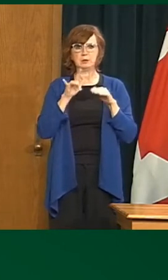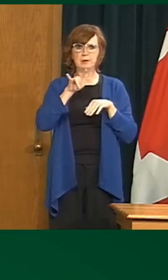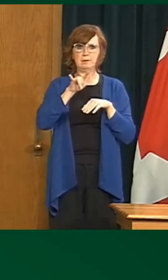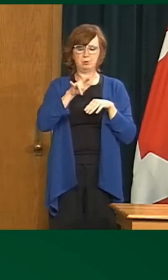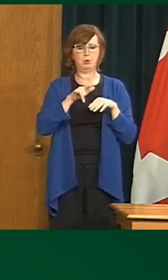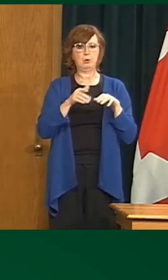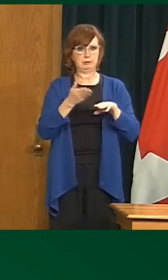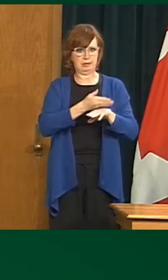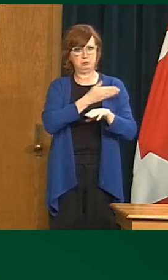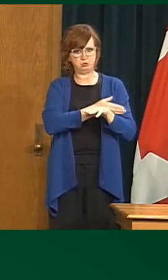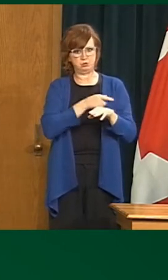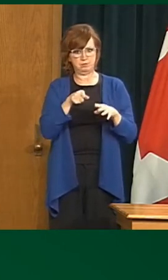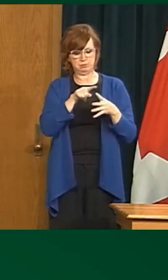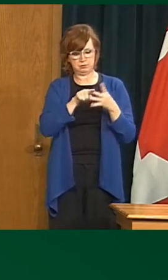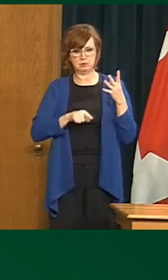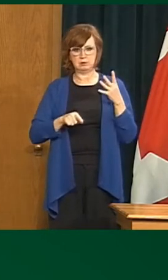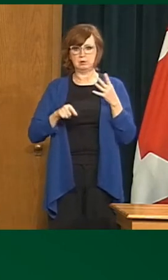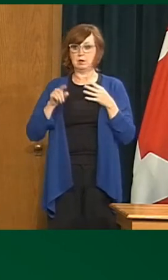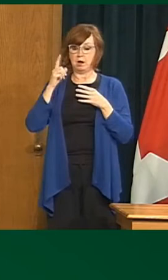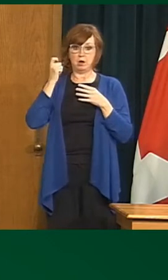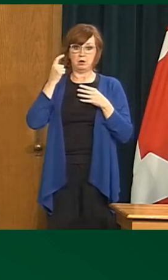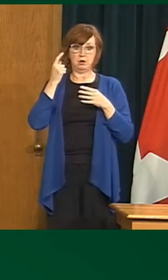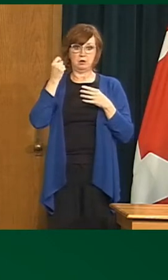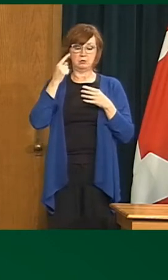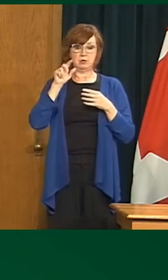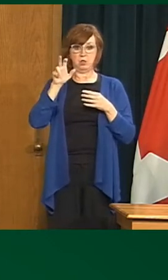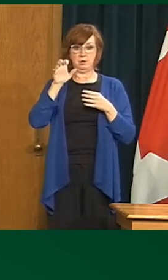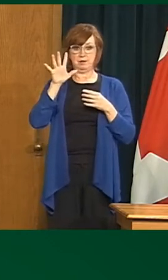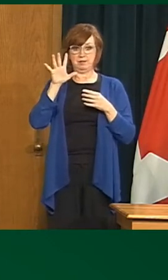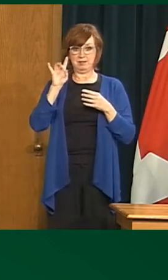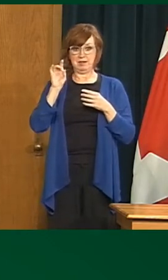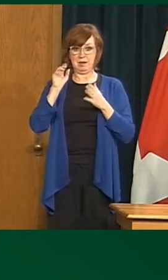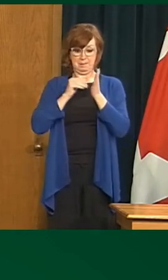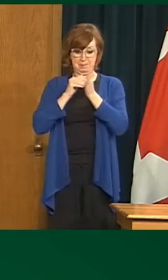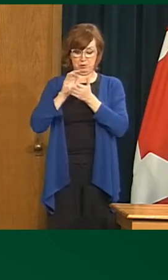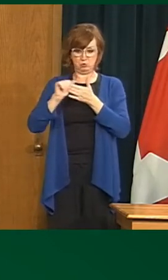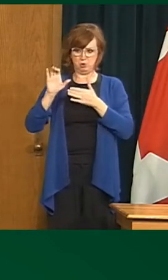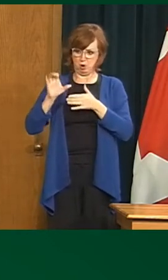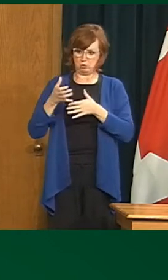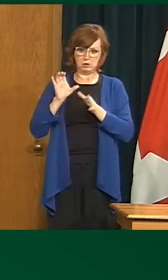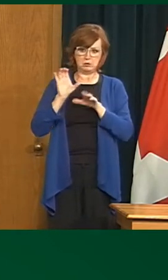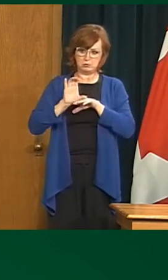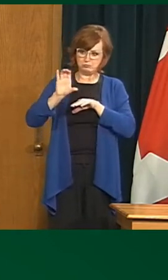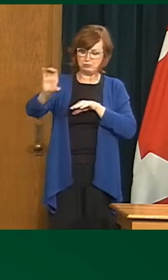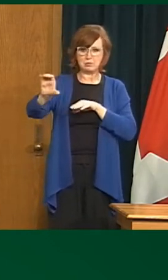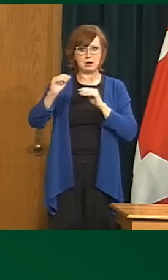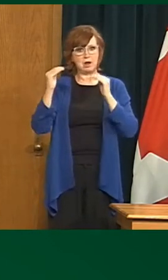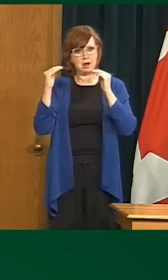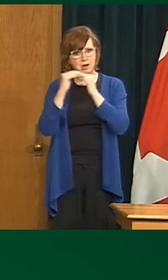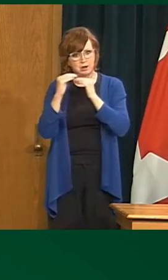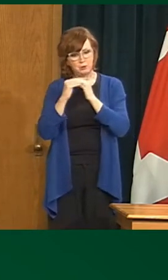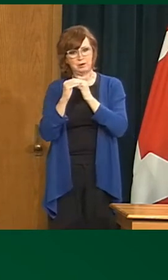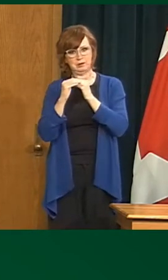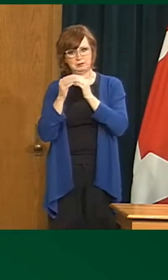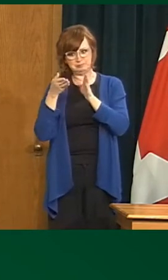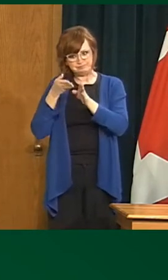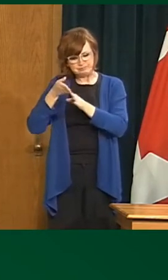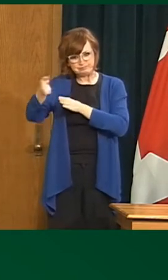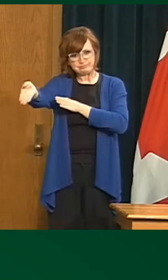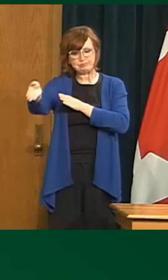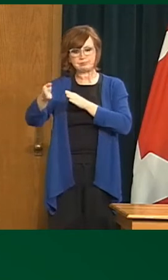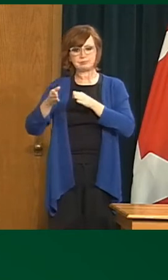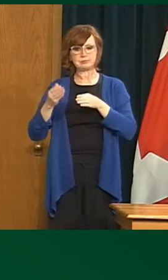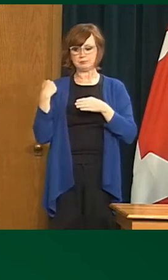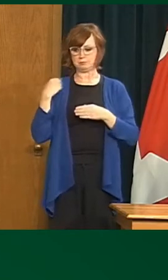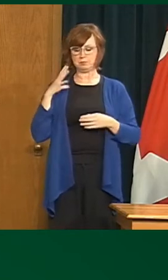the $358 million worth of highway projects and highways investments that were previously announced in the March spending